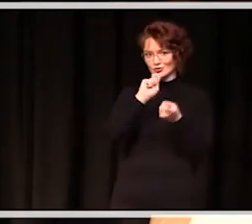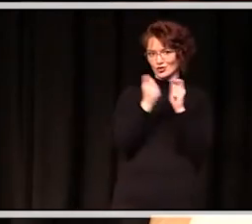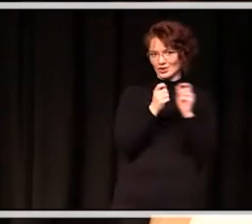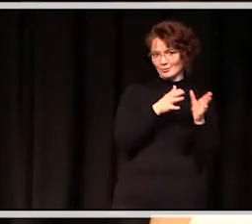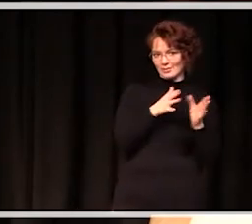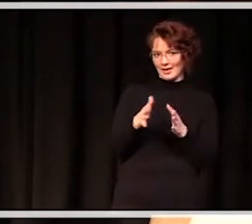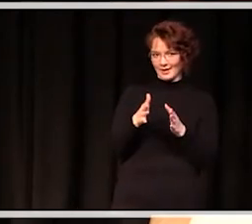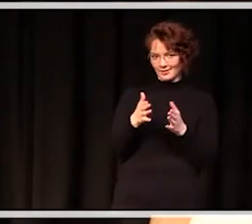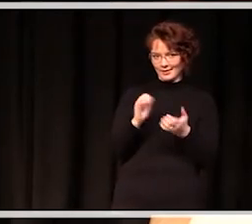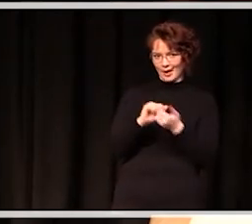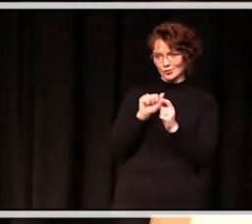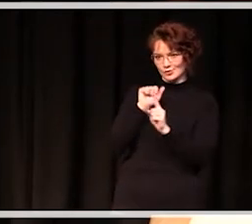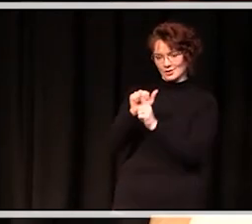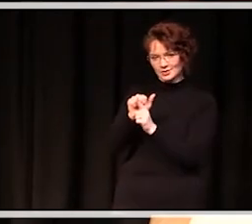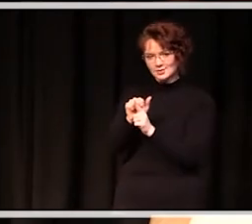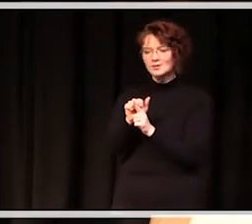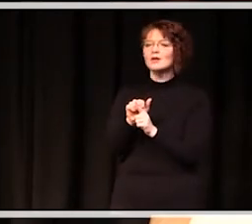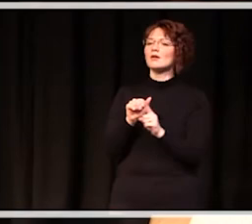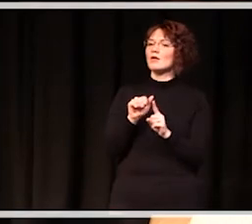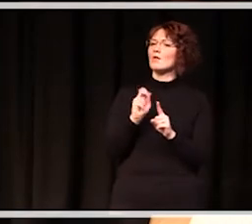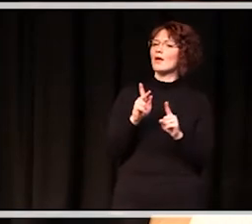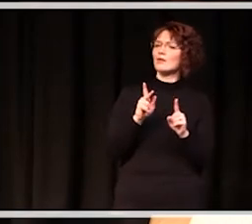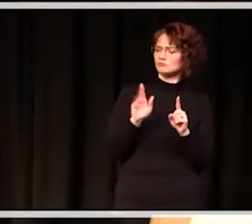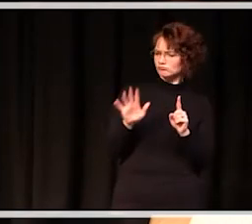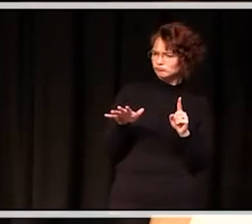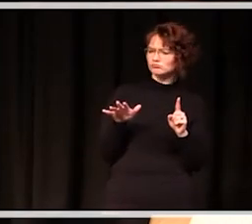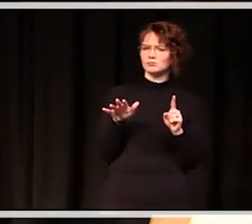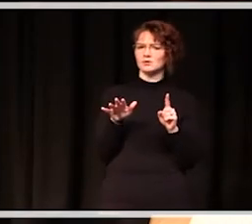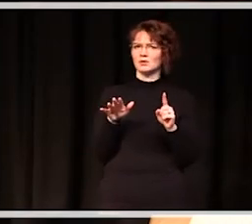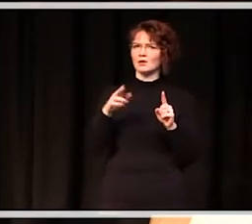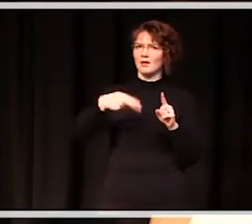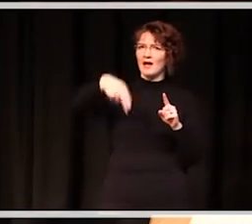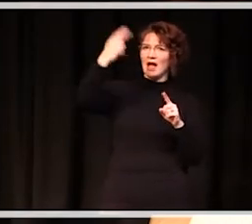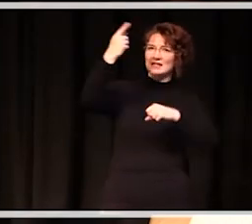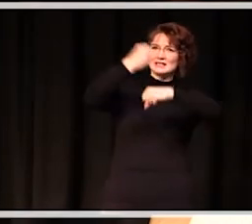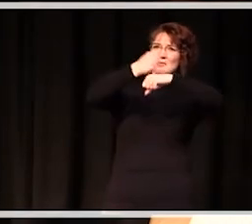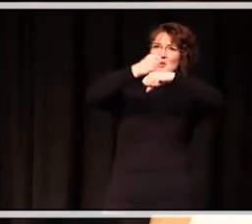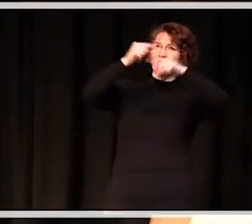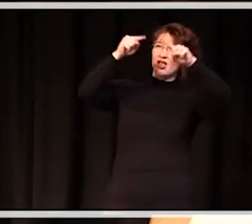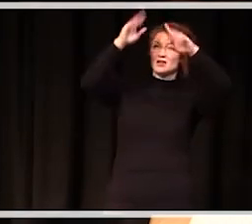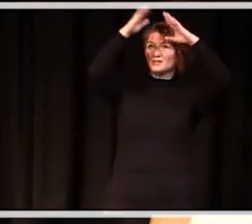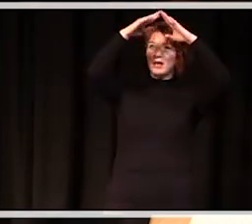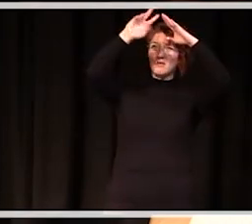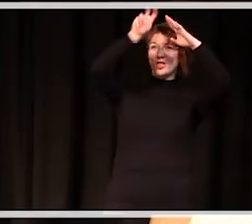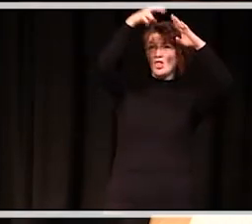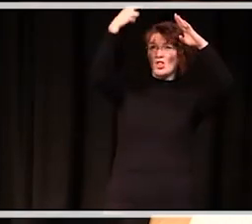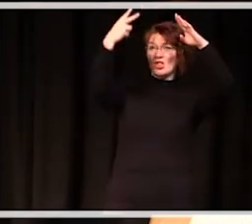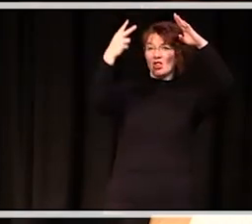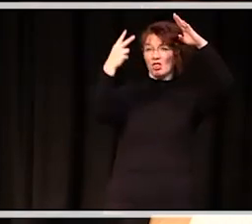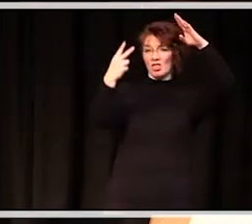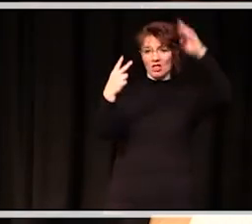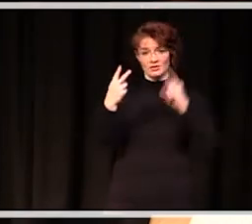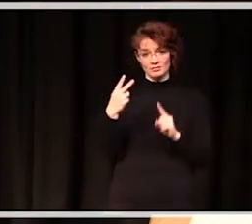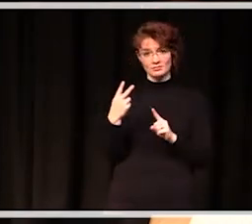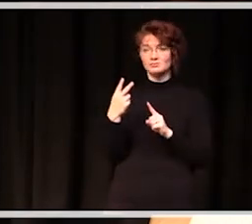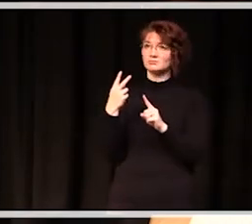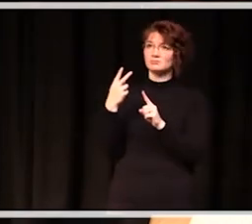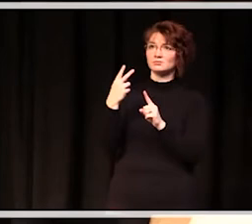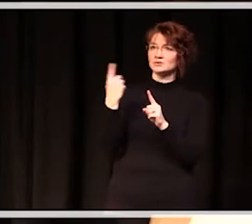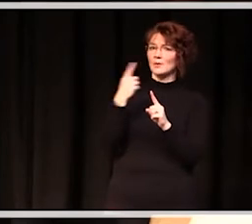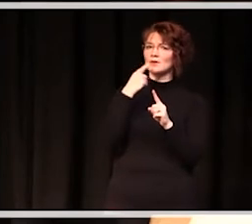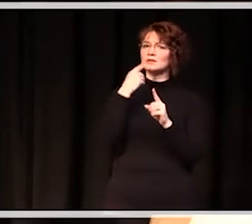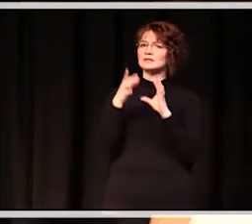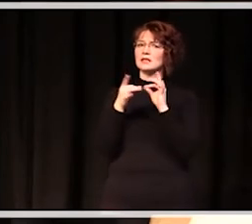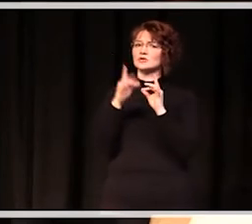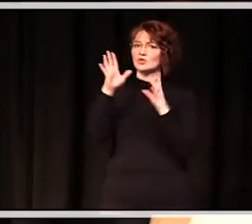his tactics. And he goes, look, highest point of the temple, throw yourself off, because Psalm 91 says your angels are going